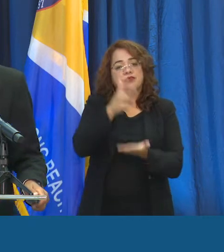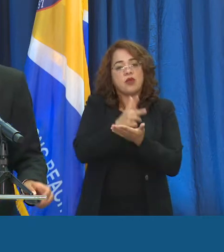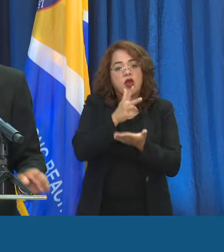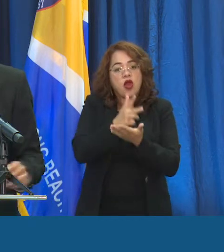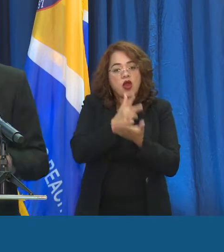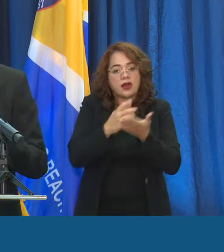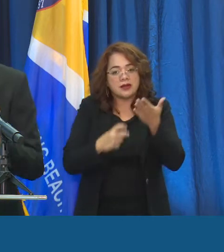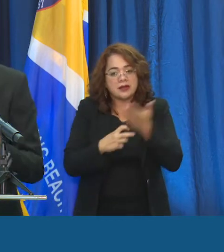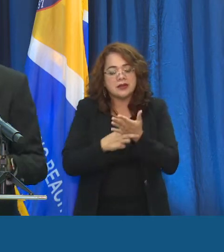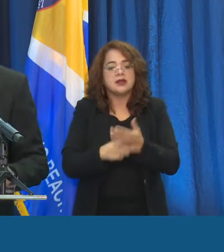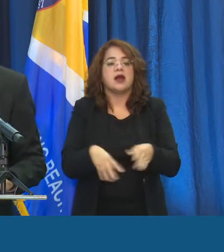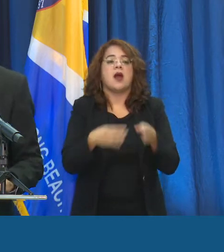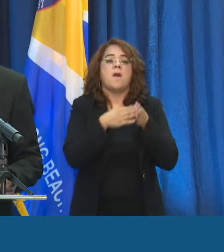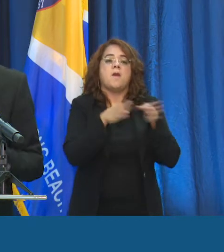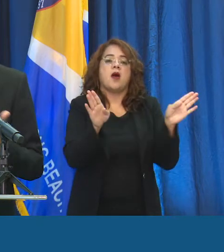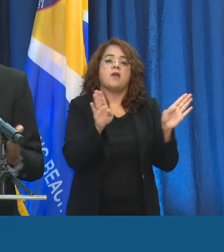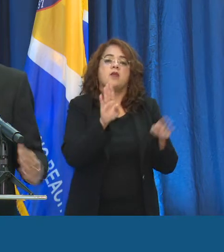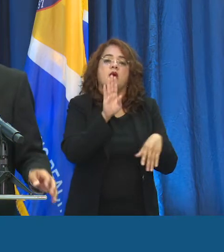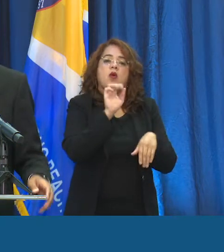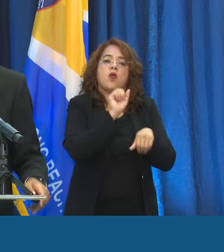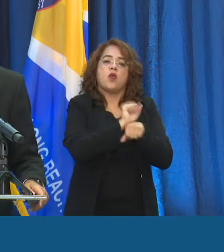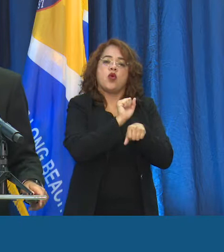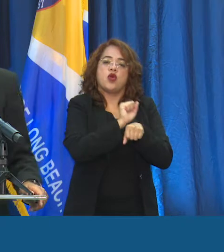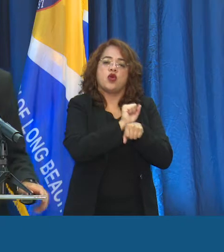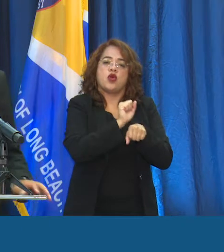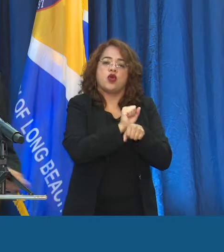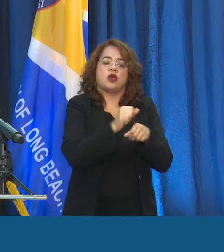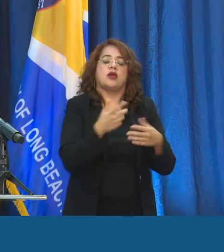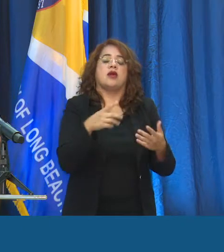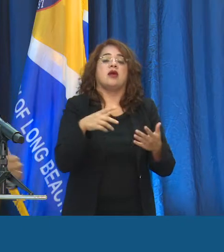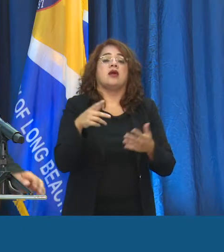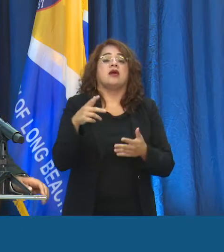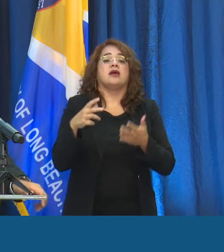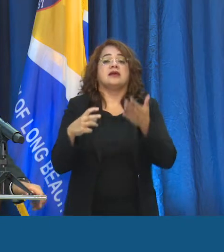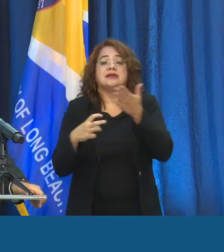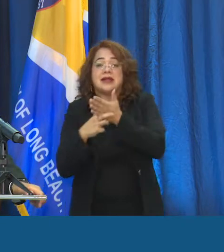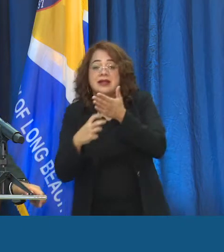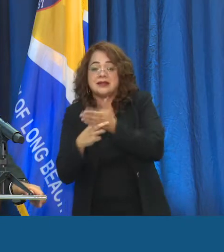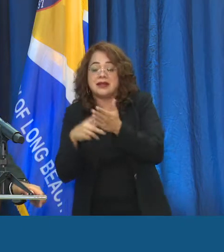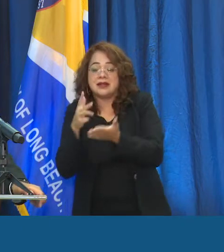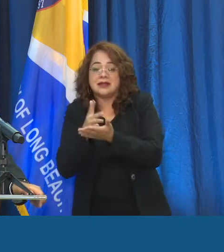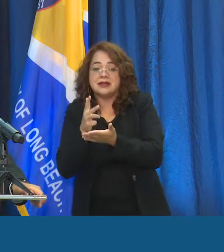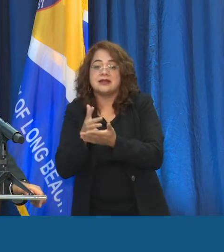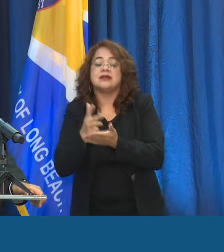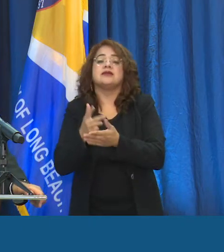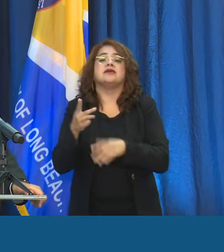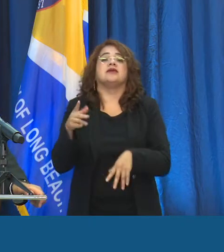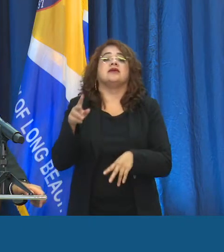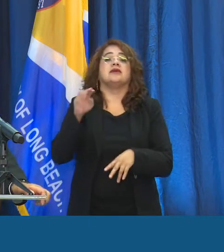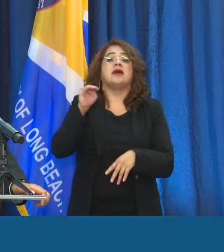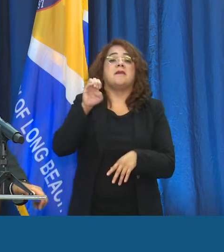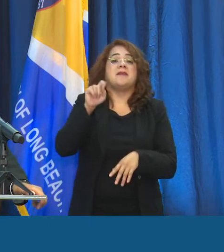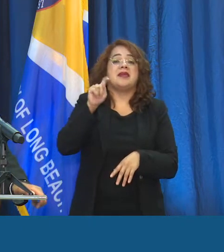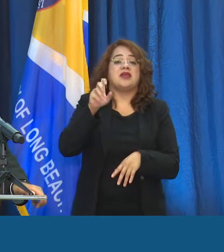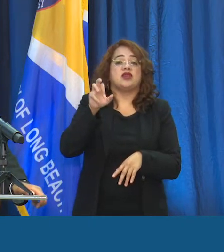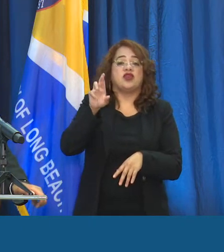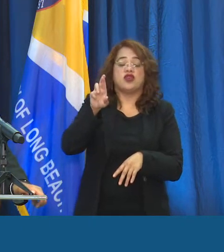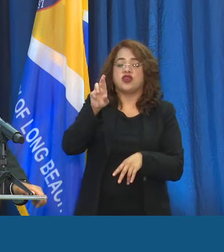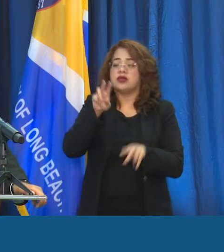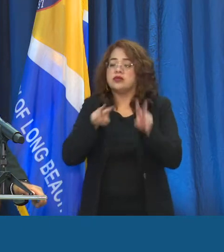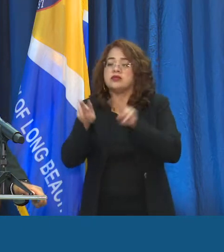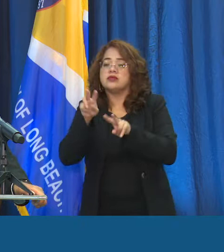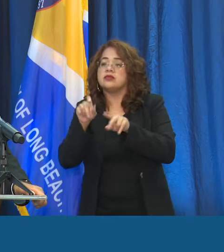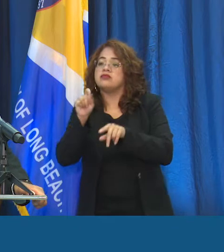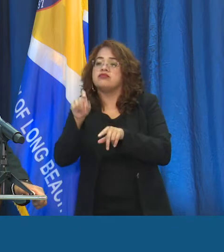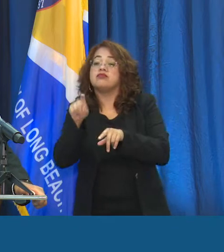citation service or public works surveying, parking meter collection. In my recommendations, I'm asking us to not contract out key